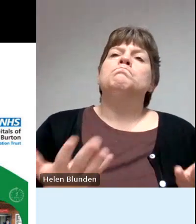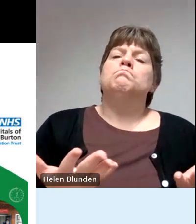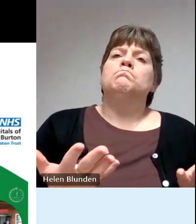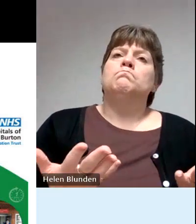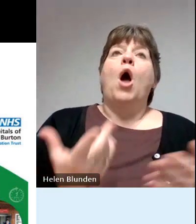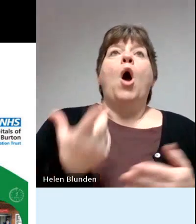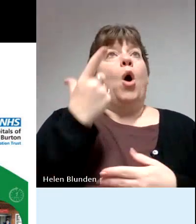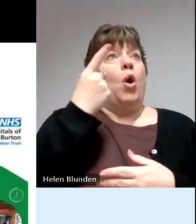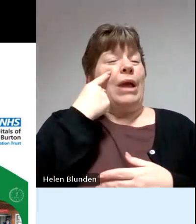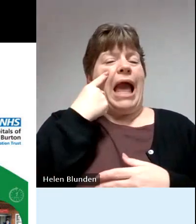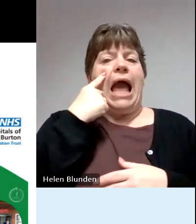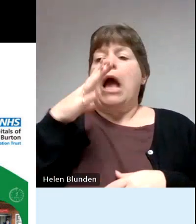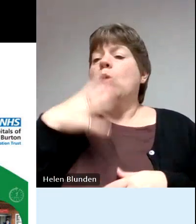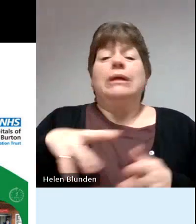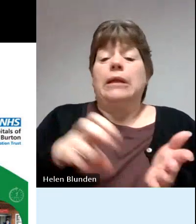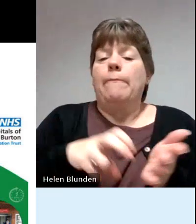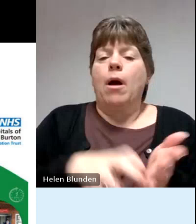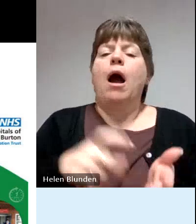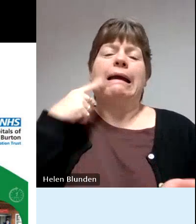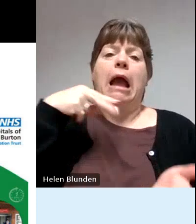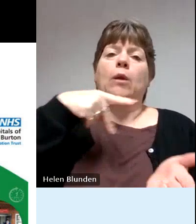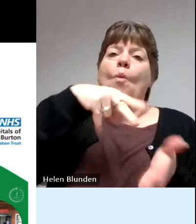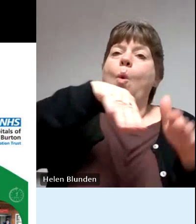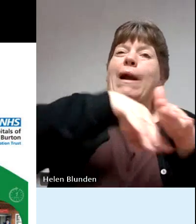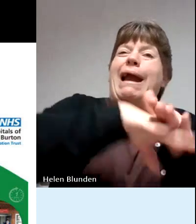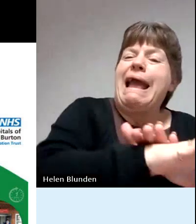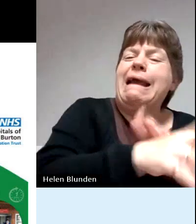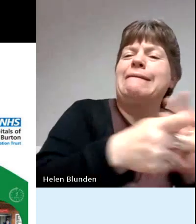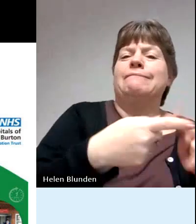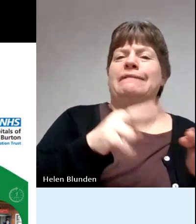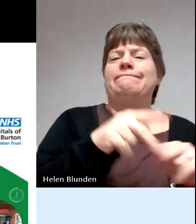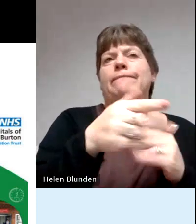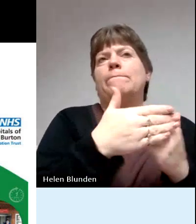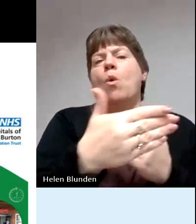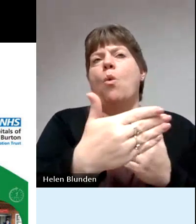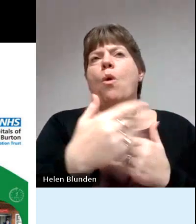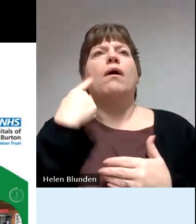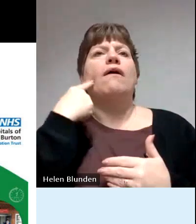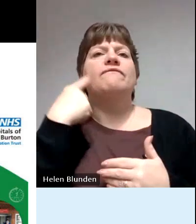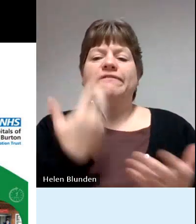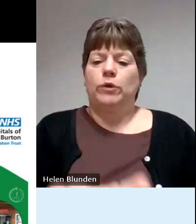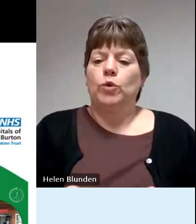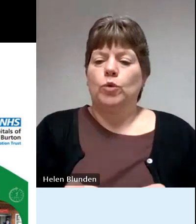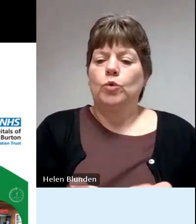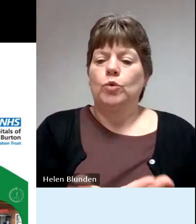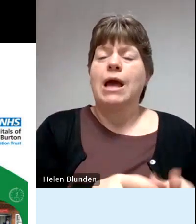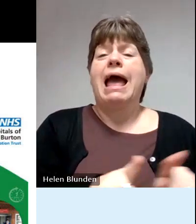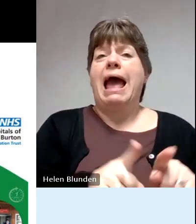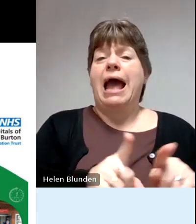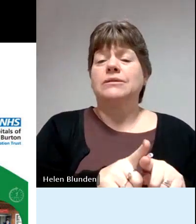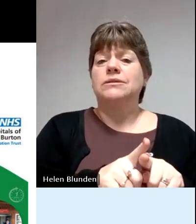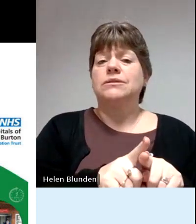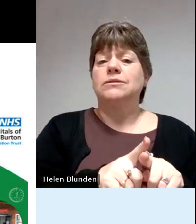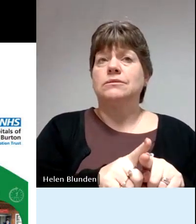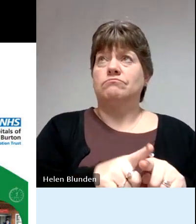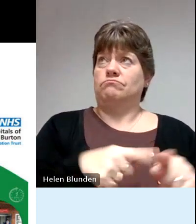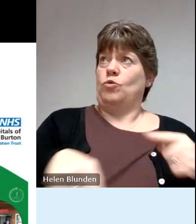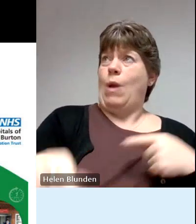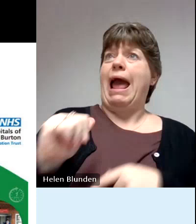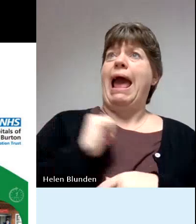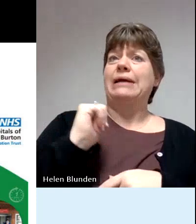walk into a treatment centre if that's more convenient, and of course, as you'd expect